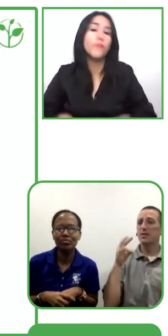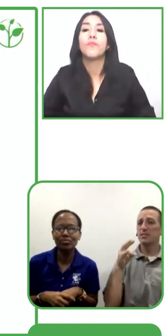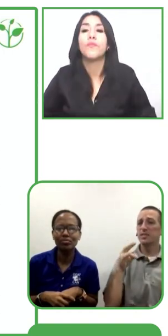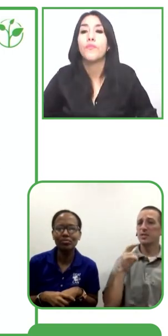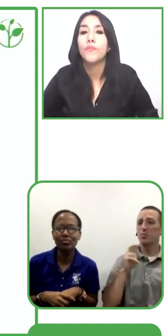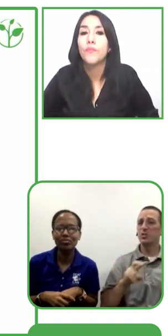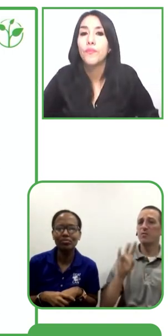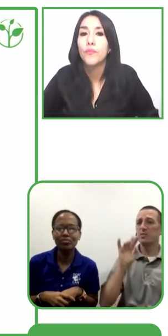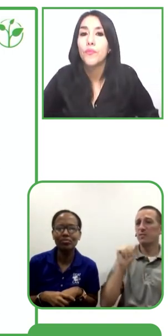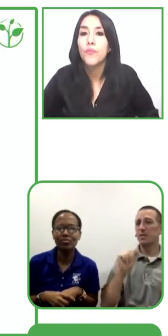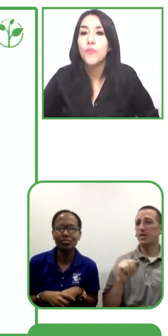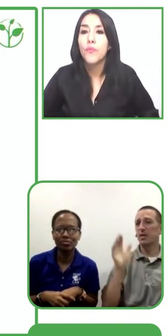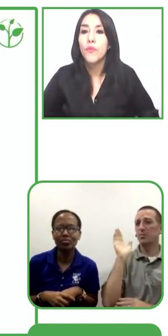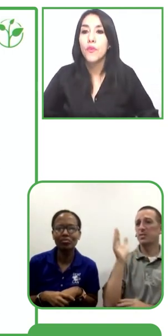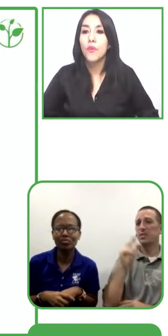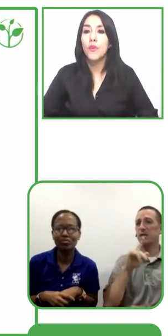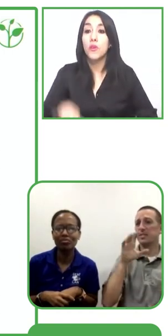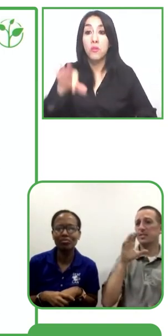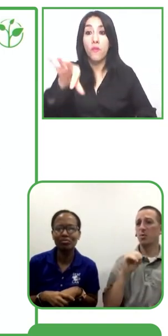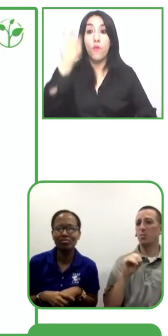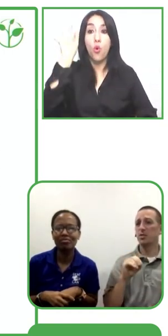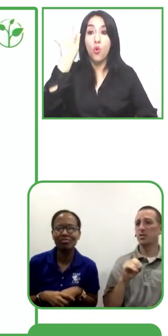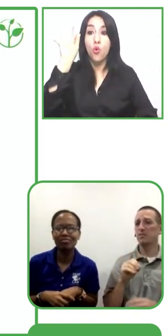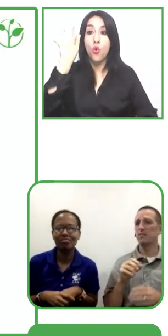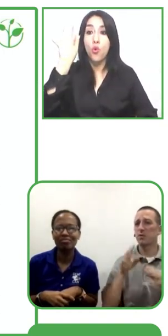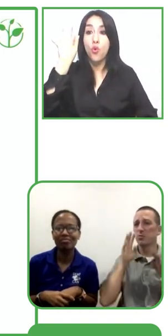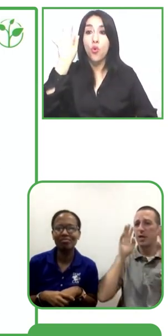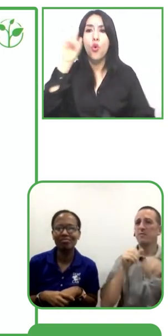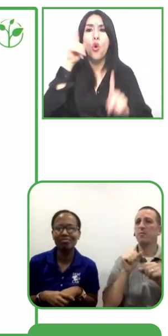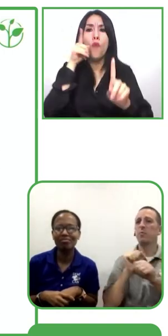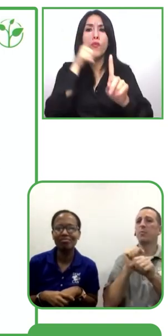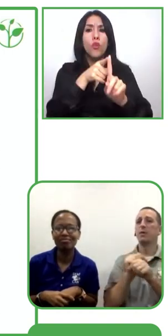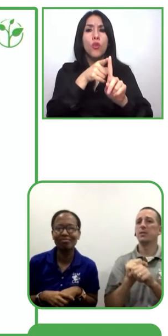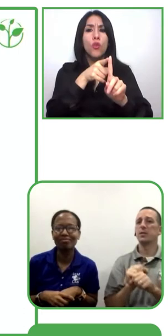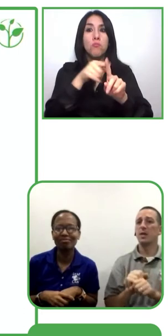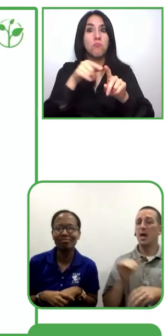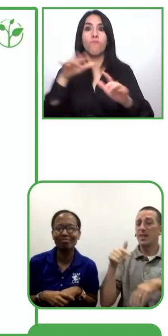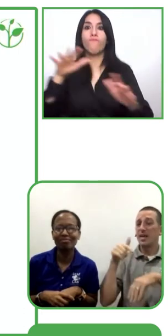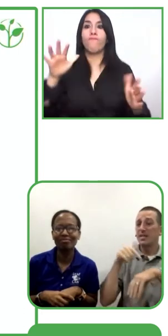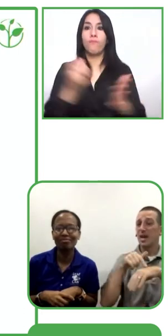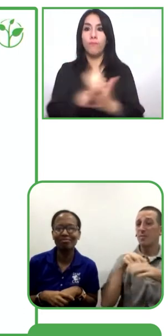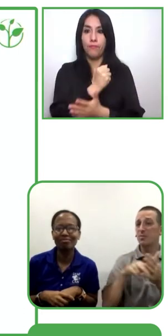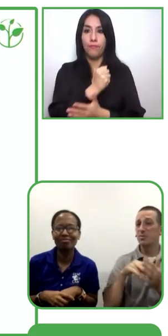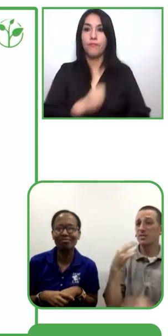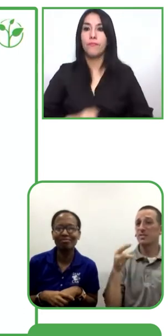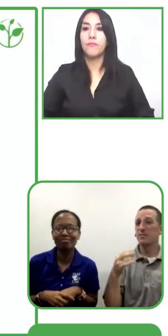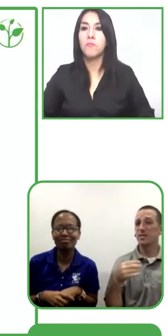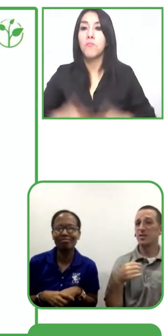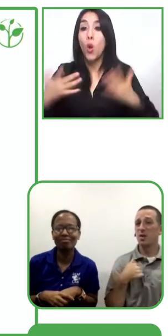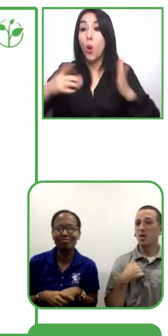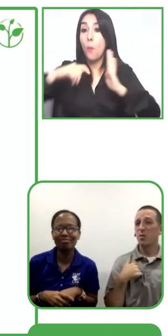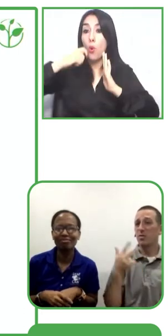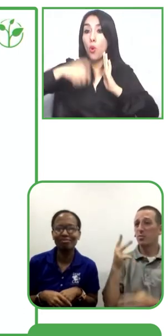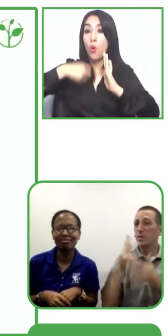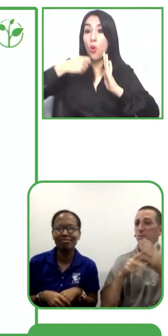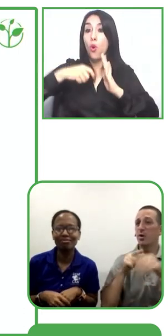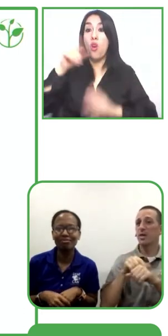for creative employment. At that time in 2017, we had 3 part-time employees and we had 1 location.